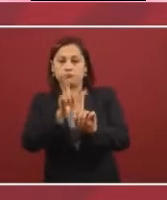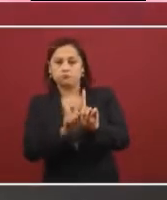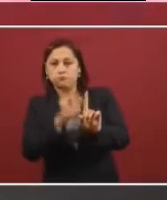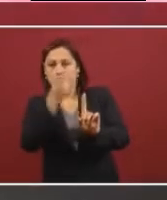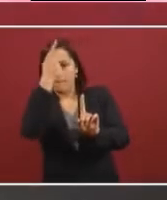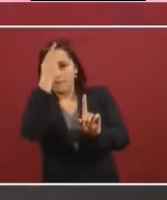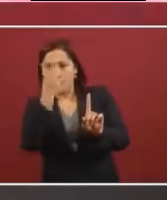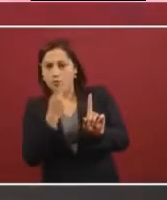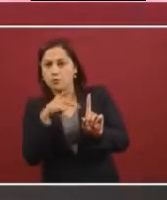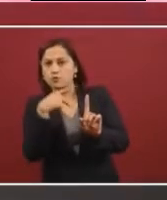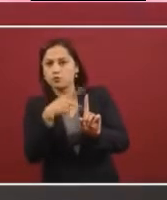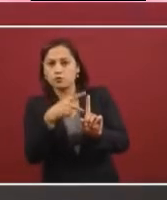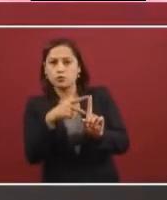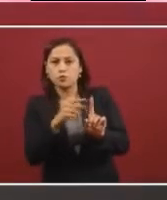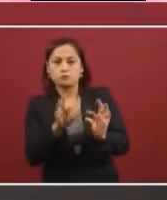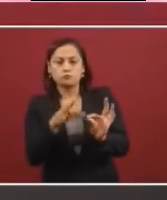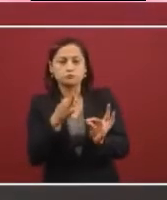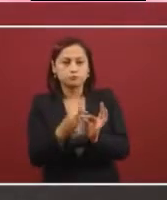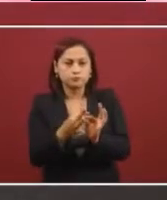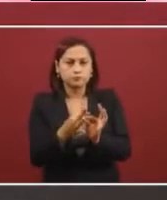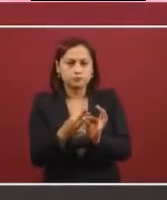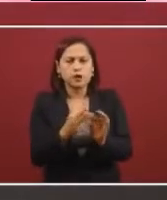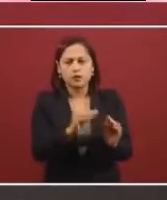National Guard and they meet the requirements,